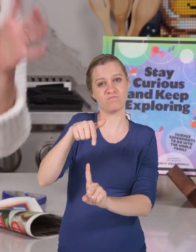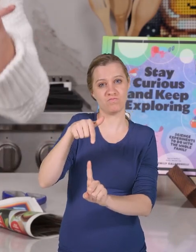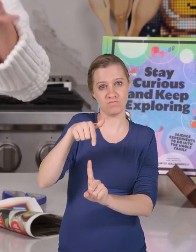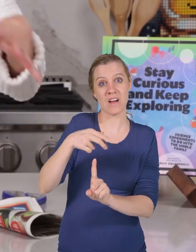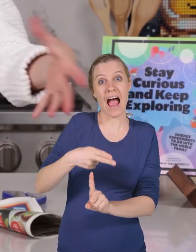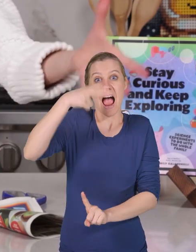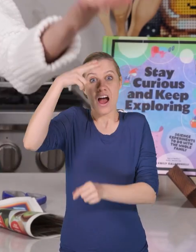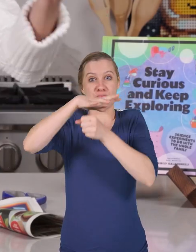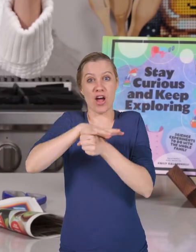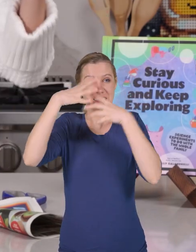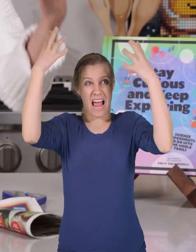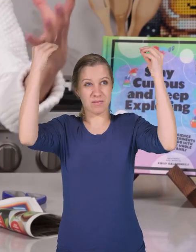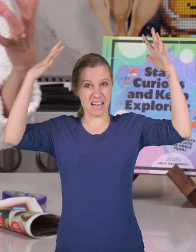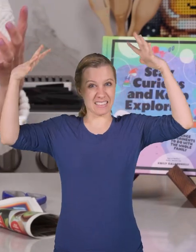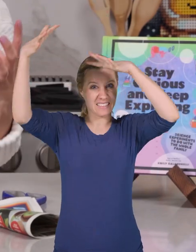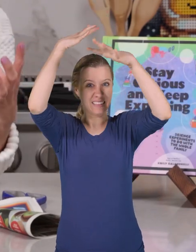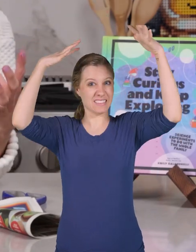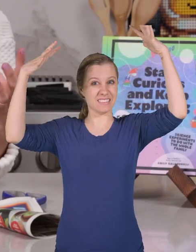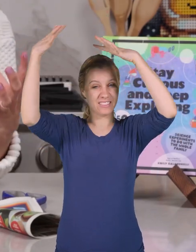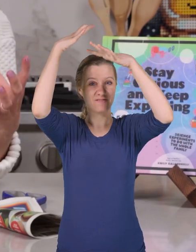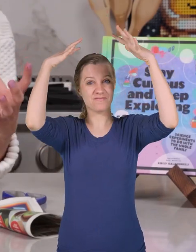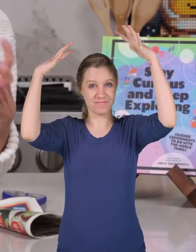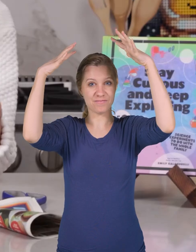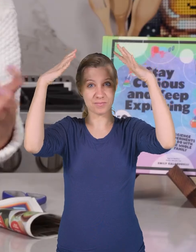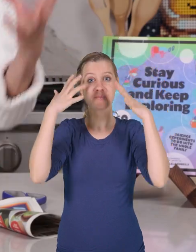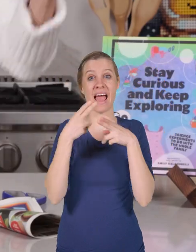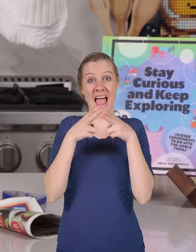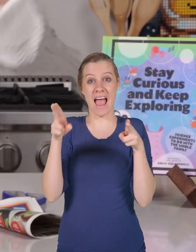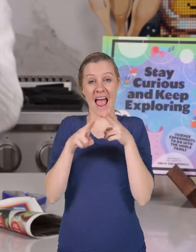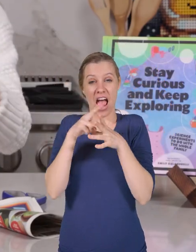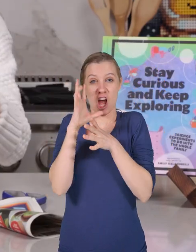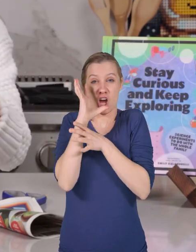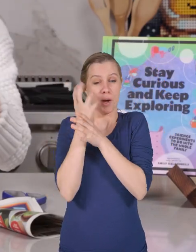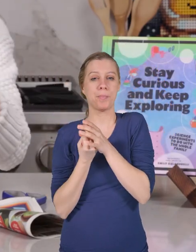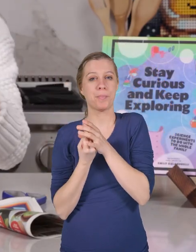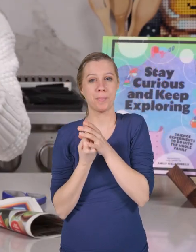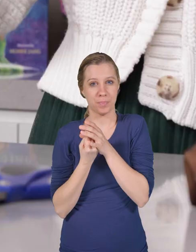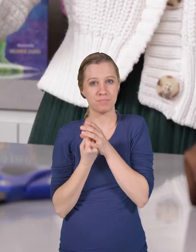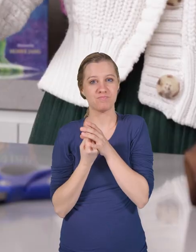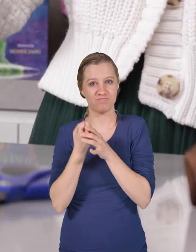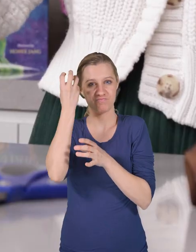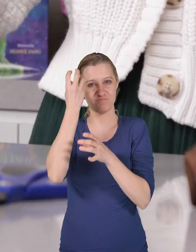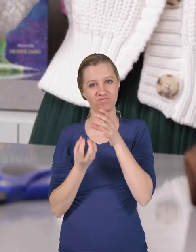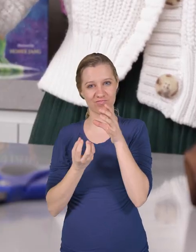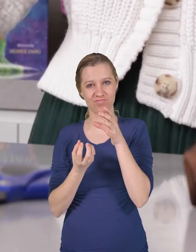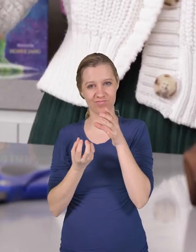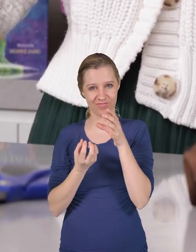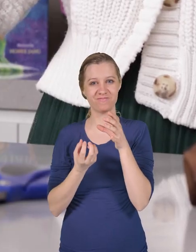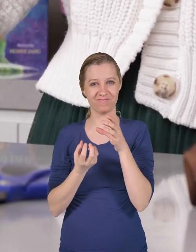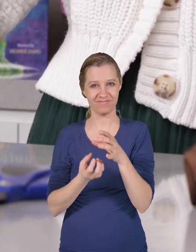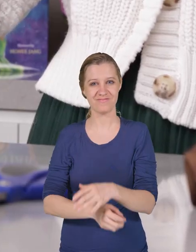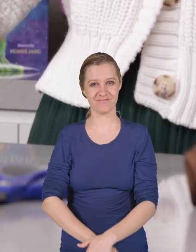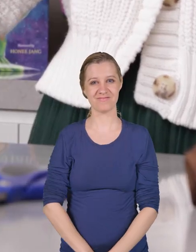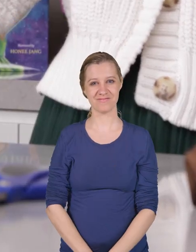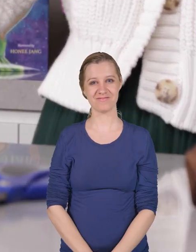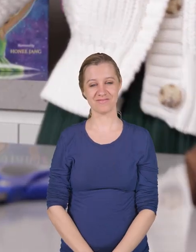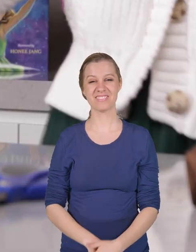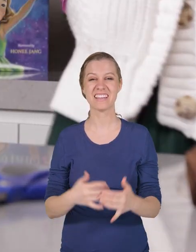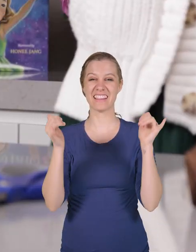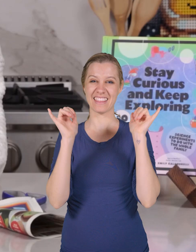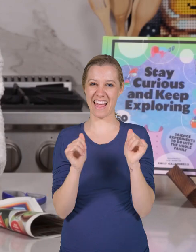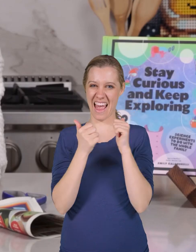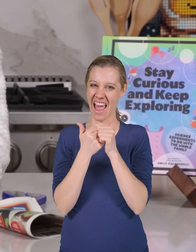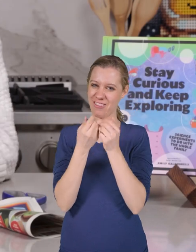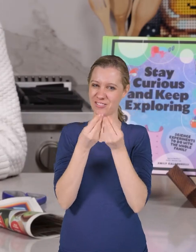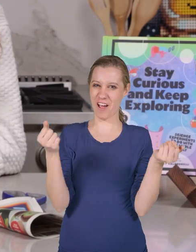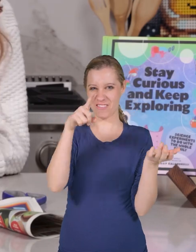here and a high pressure atmospheric environment, and that forced our egg into the bottle. That